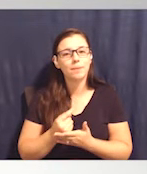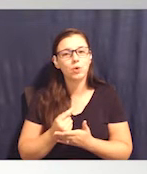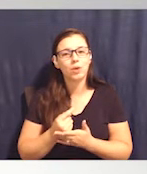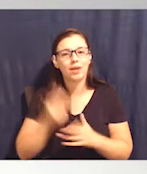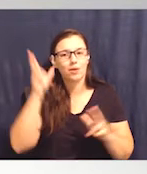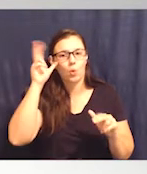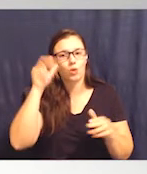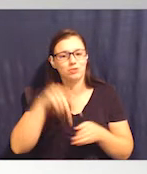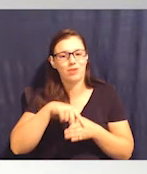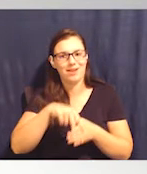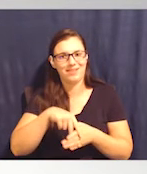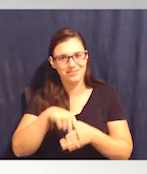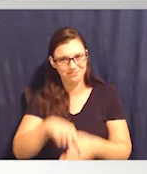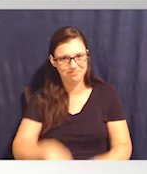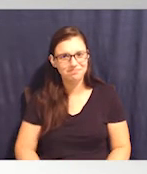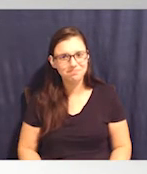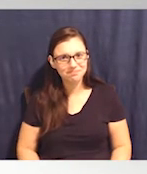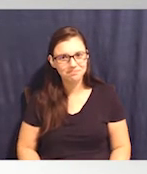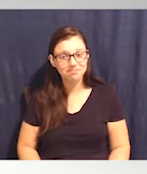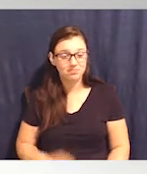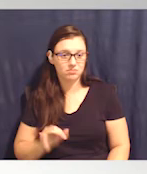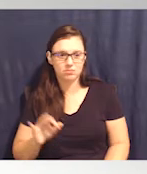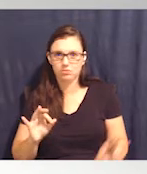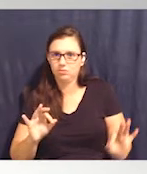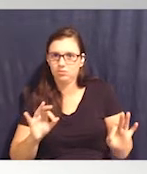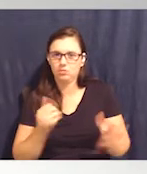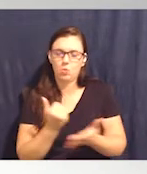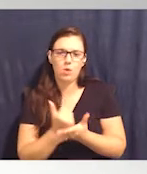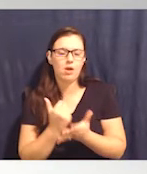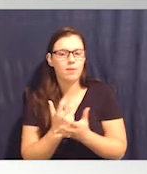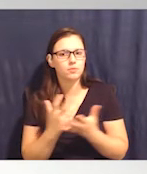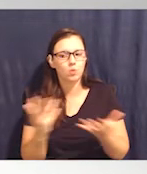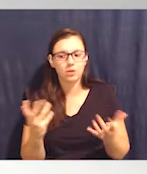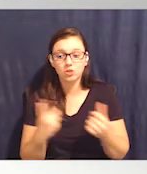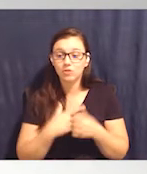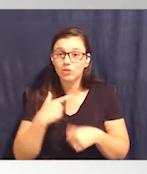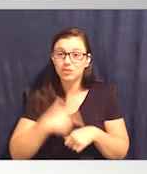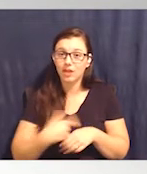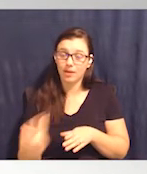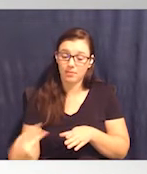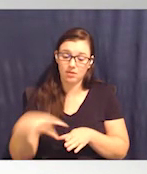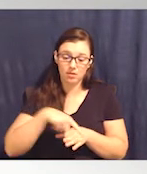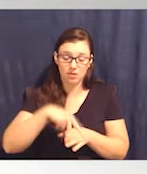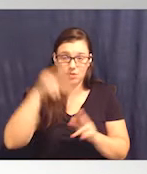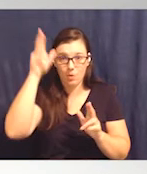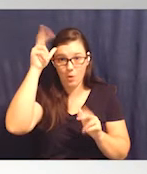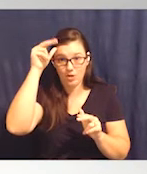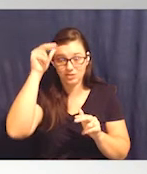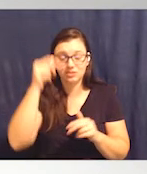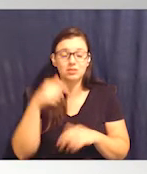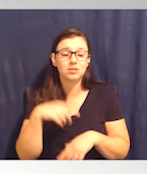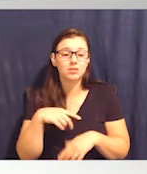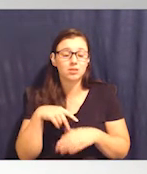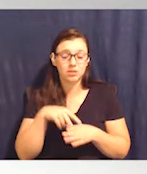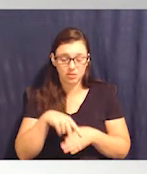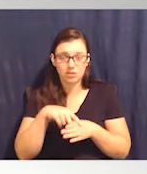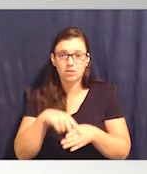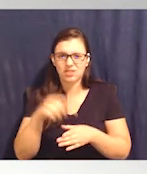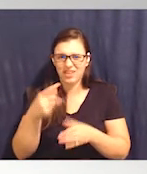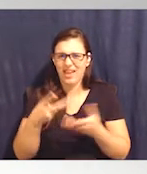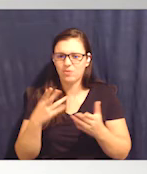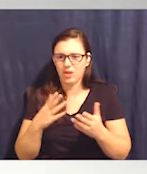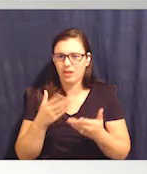It was a godsend. First time he got on a horse, we're about halfway through it, and I'm walking in front, and I'm signing to